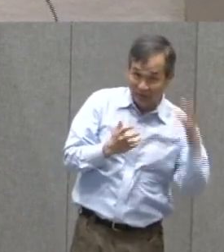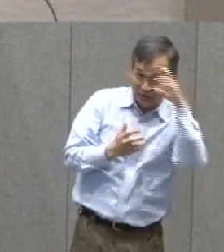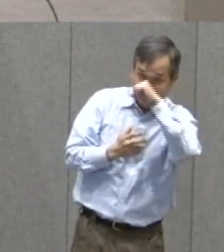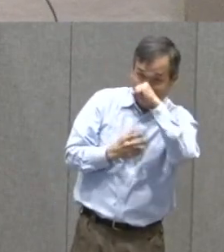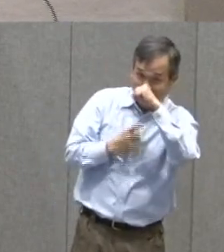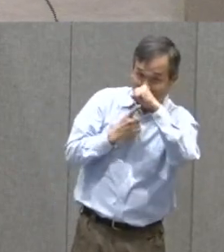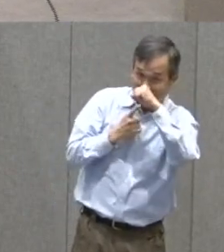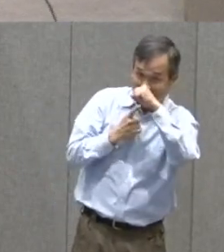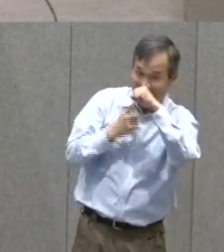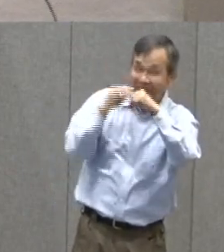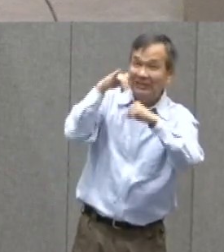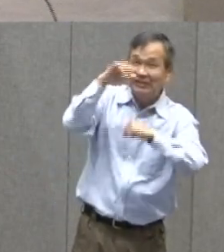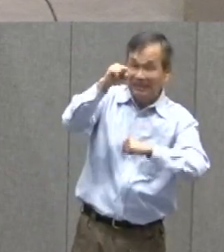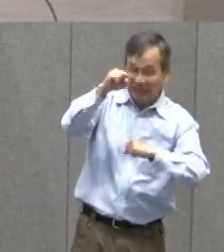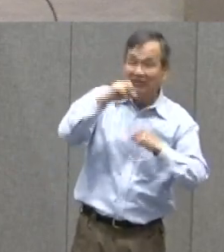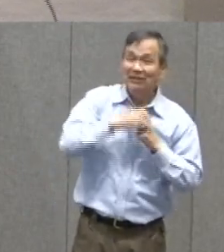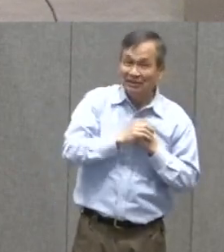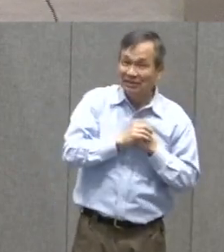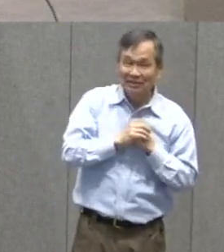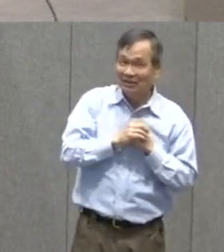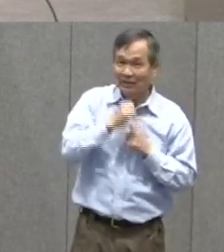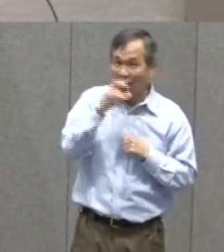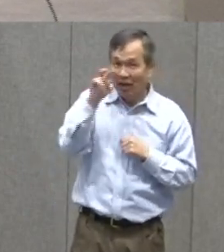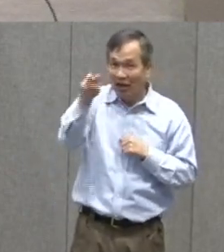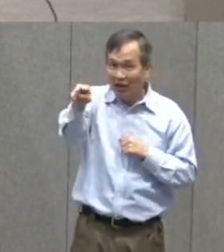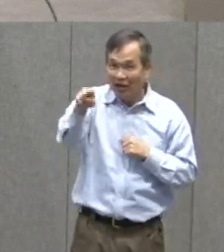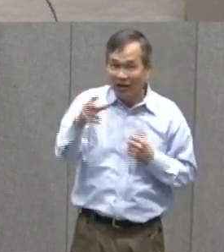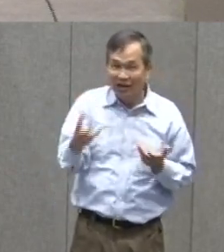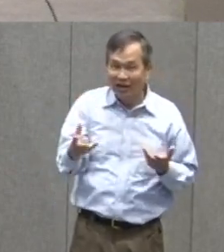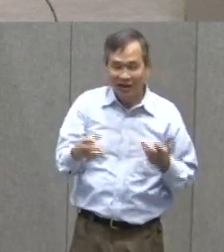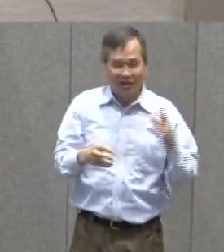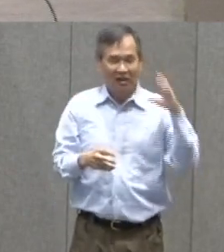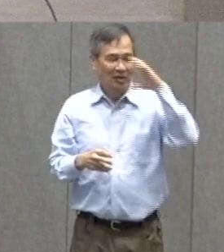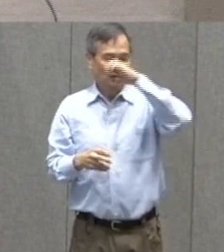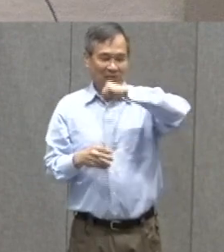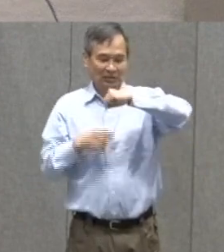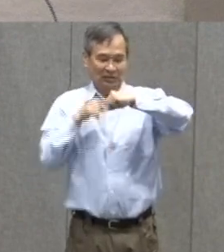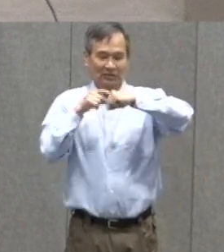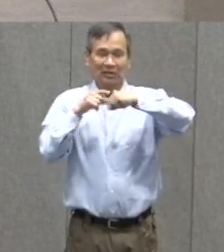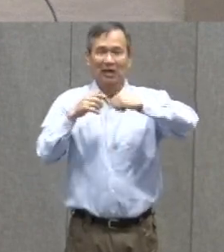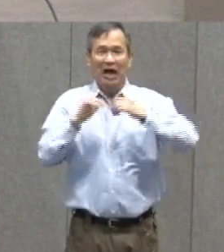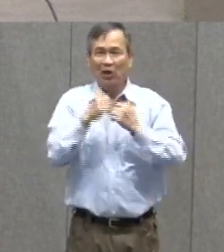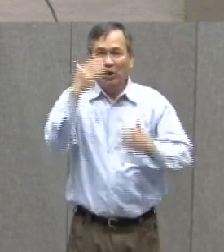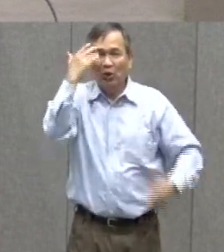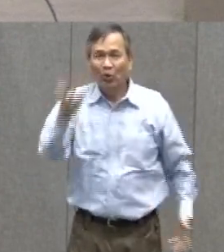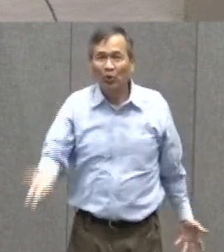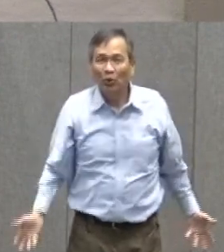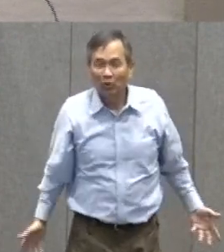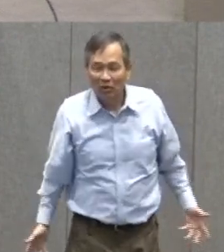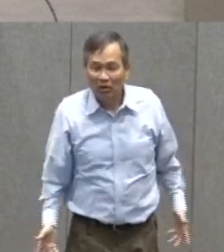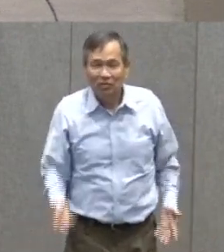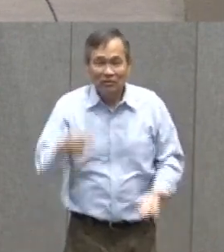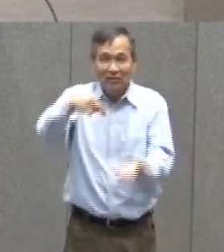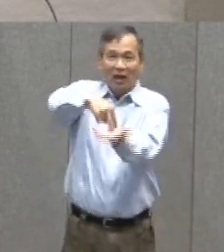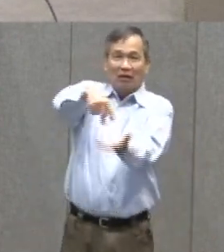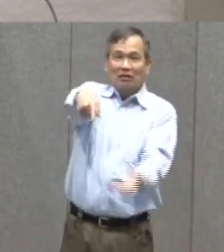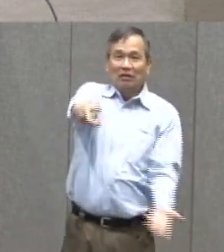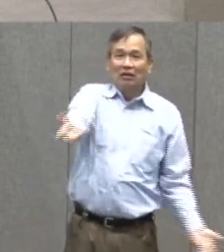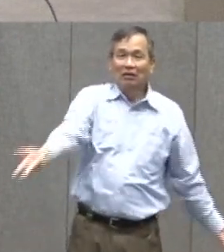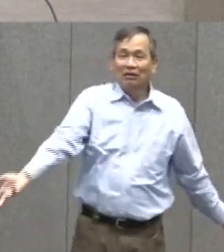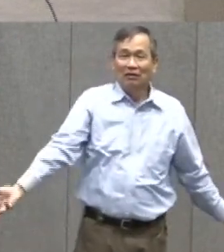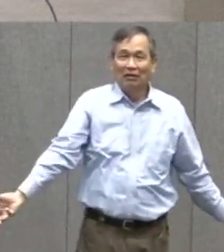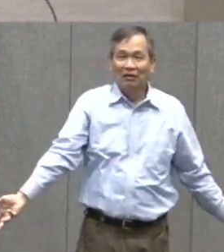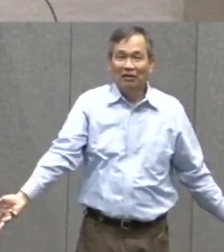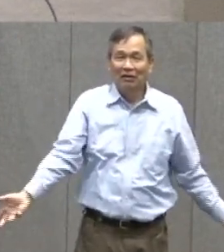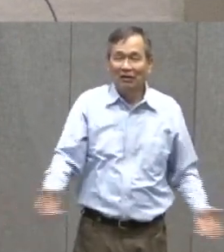Yes, it is. It is an assumption because how do I know if she's bored? I know she's standing there, but you